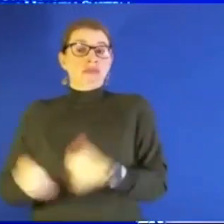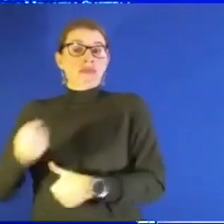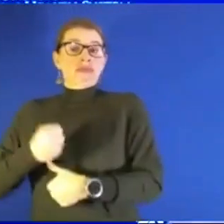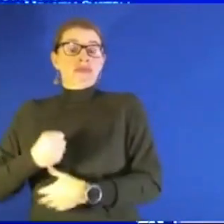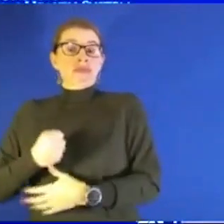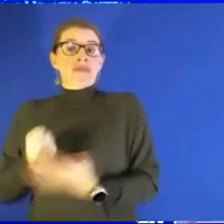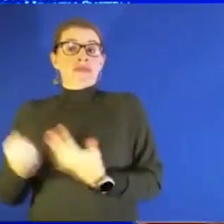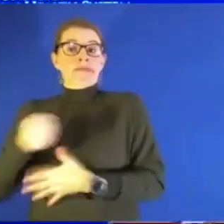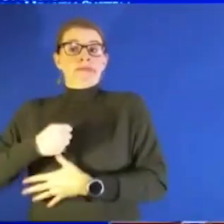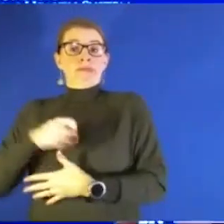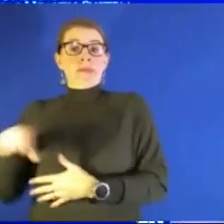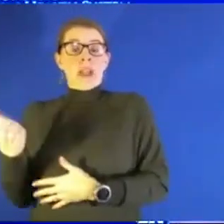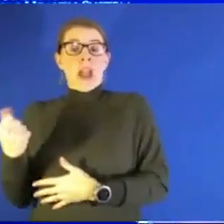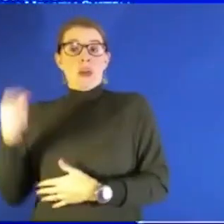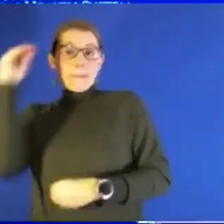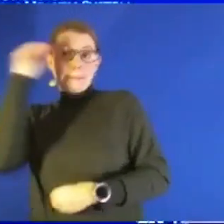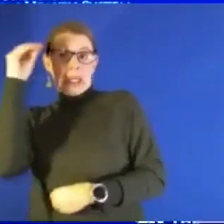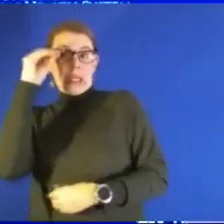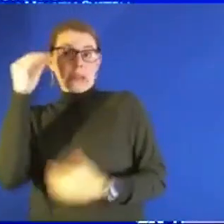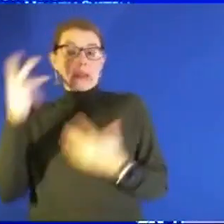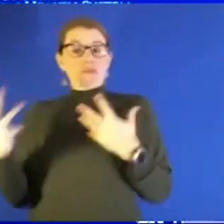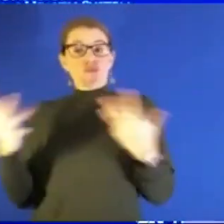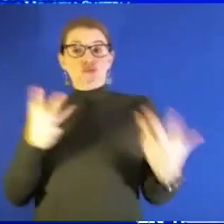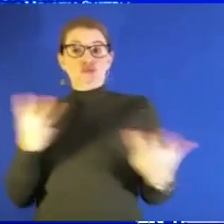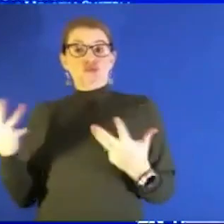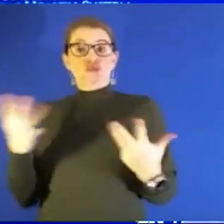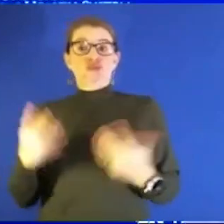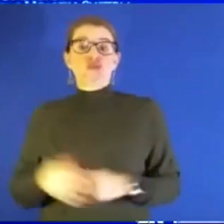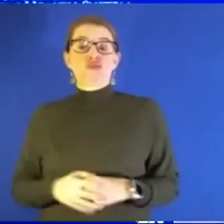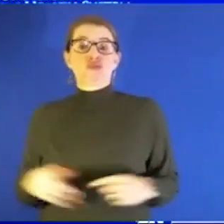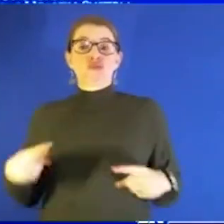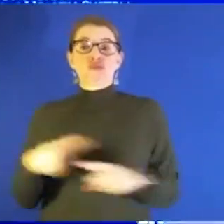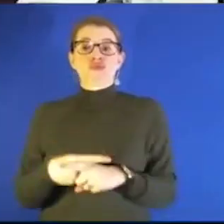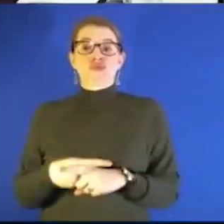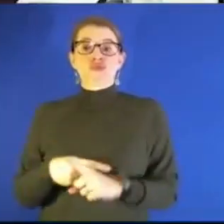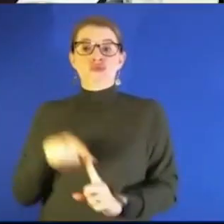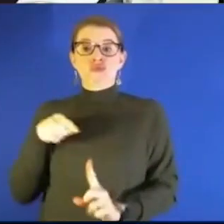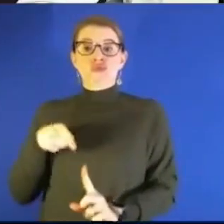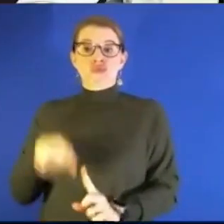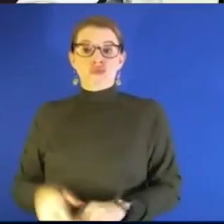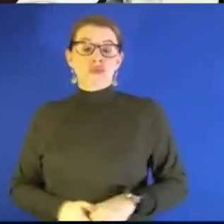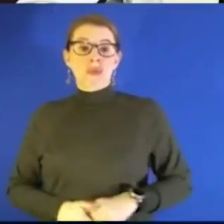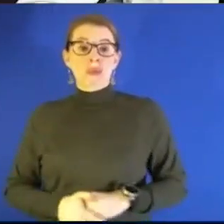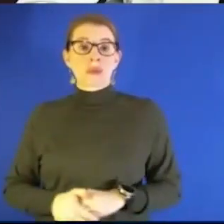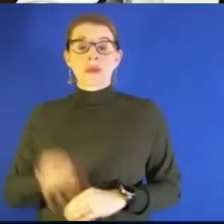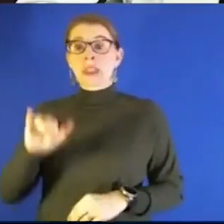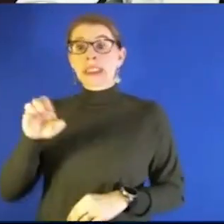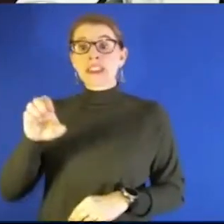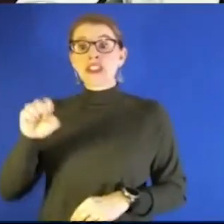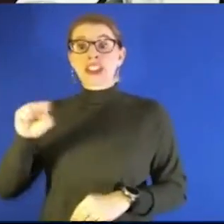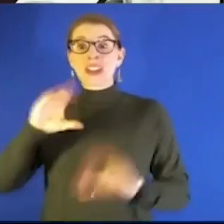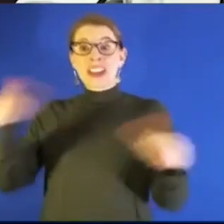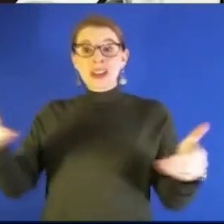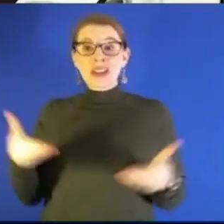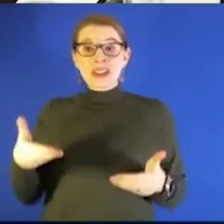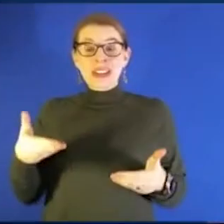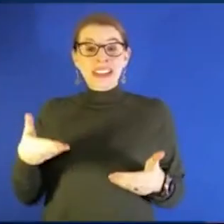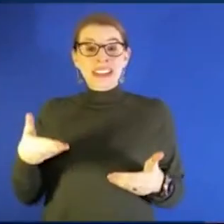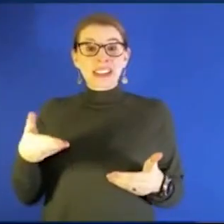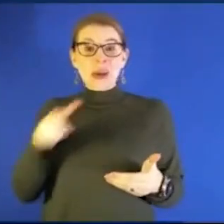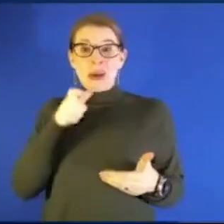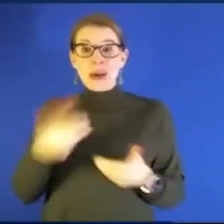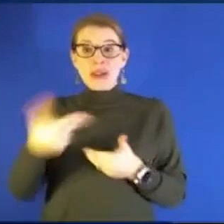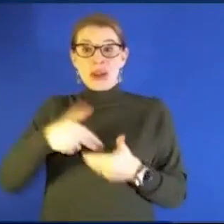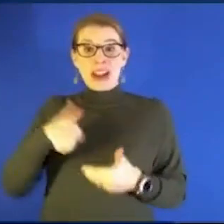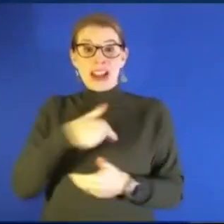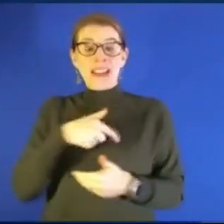other opinions? And I think that's what it boils down to, Steve. So, Jess, do you want to go ahead and introduce our guest today? And I do. Let's check